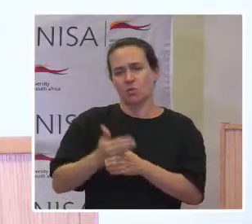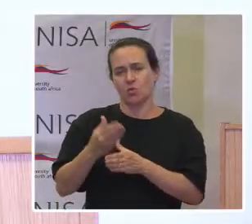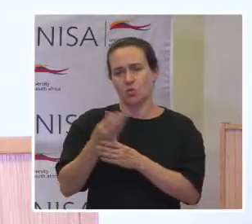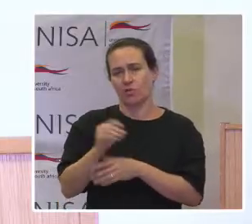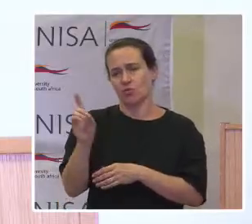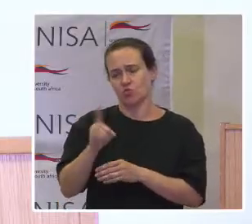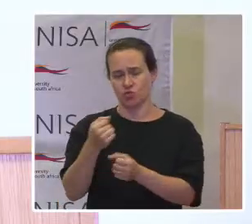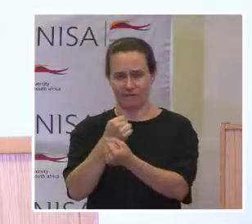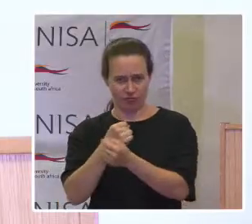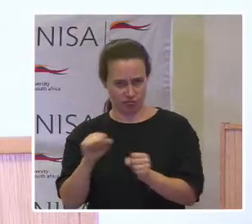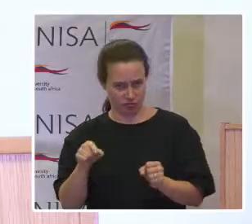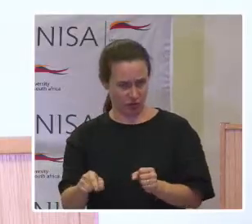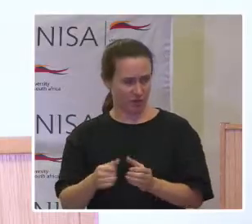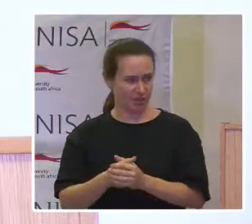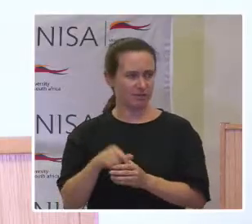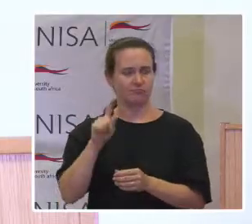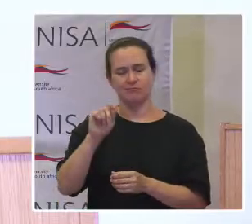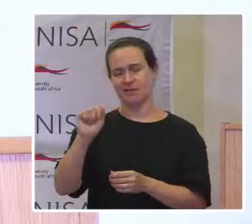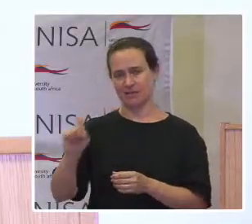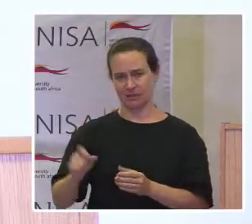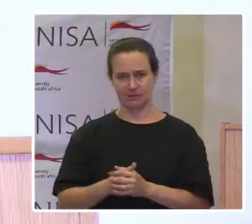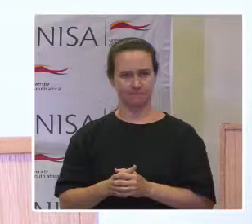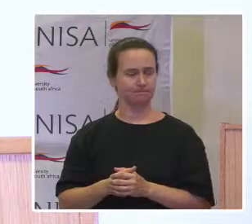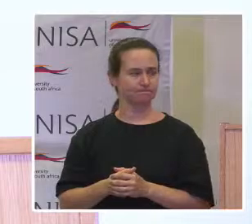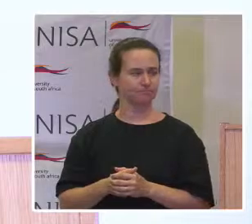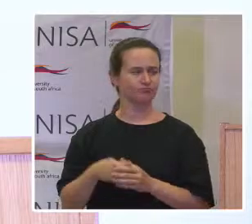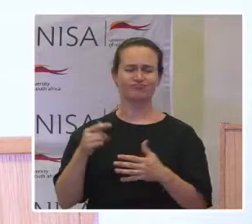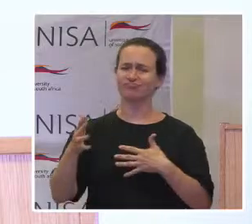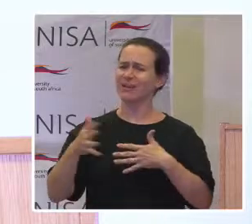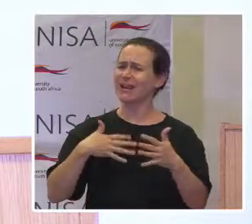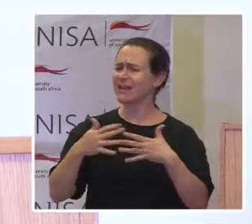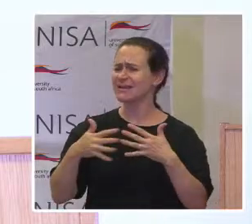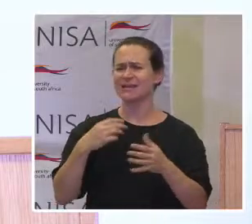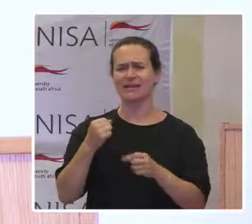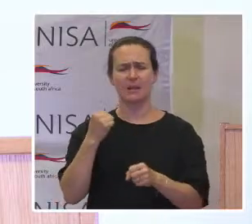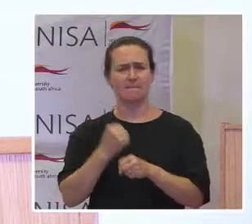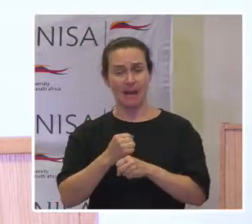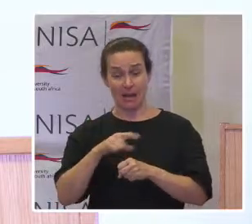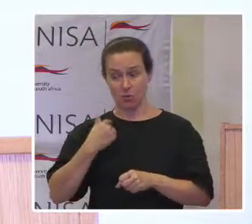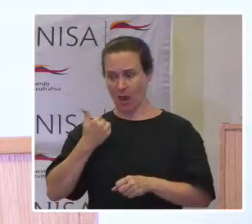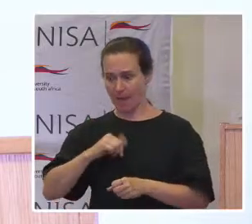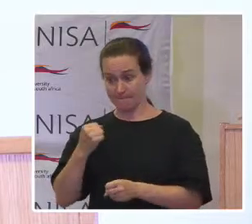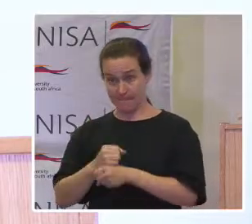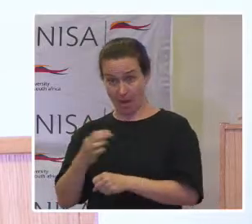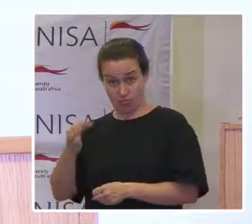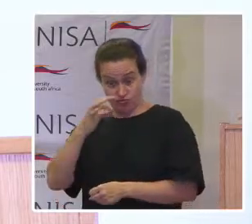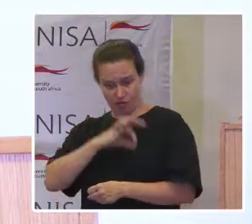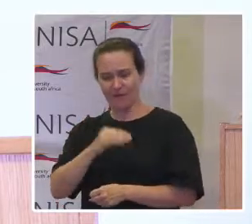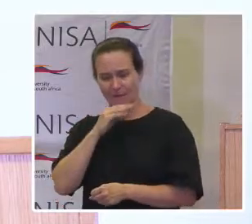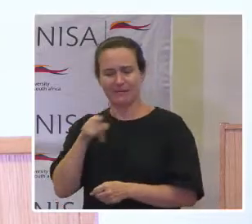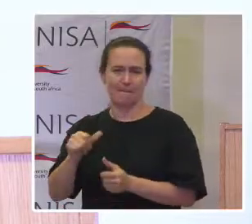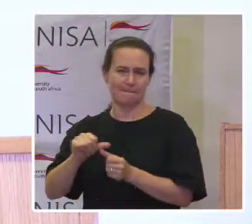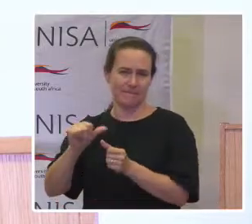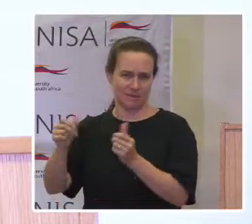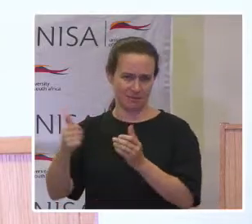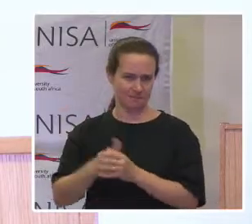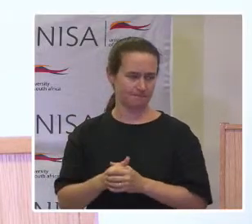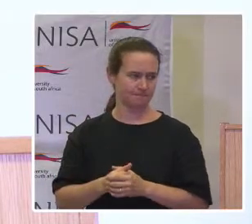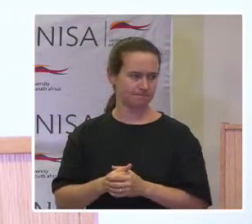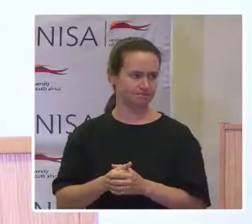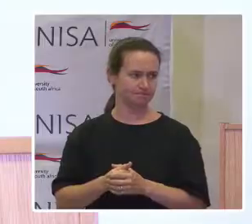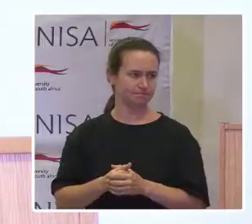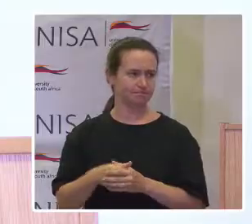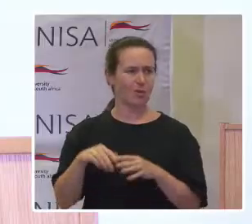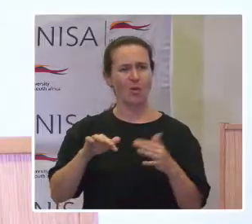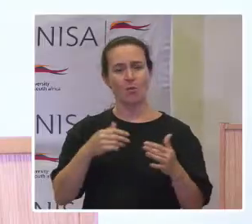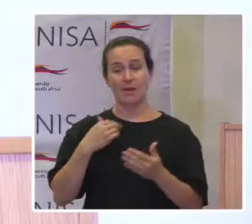duty-free taxes. Anything that's going to make us to make profit, that will be better. Let us look at